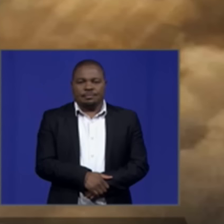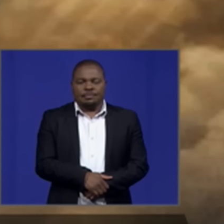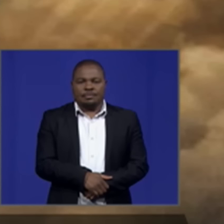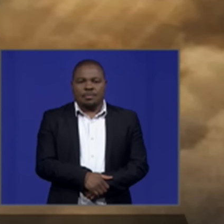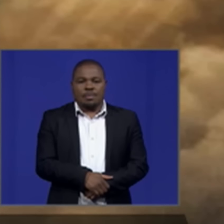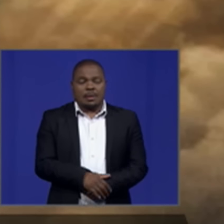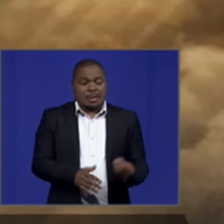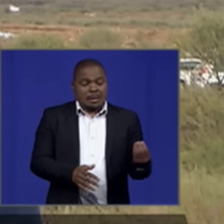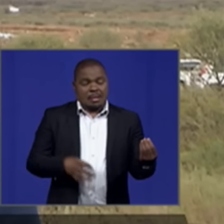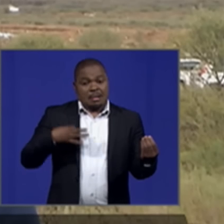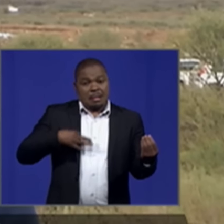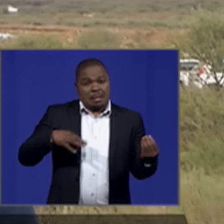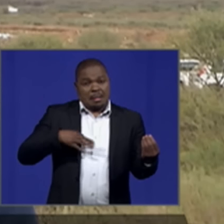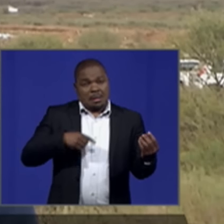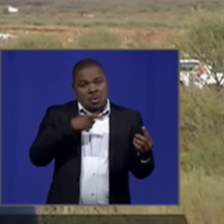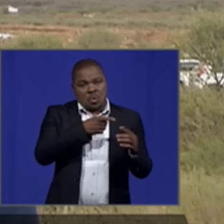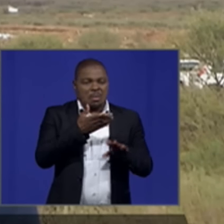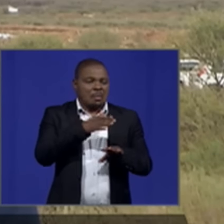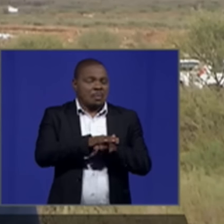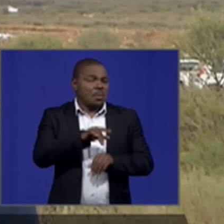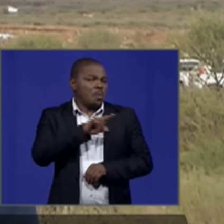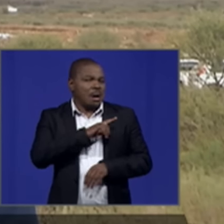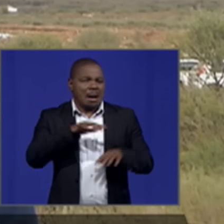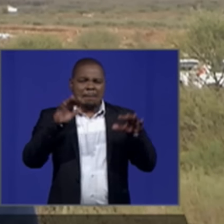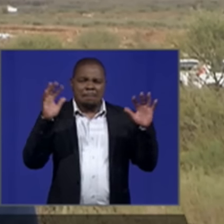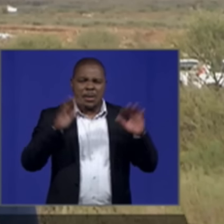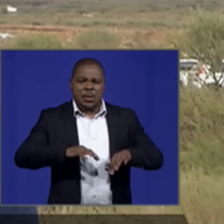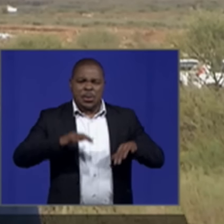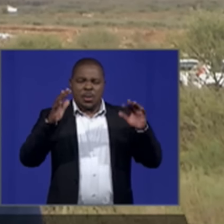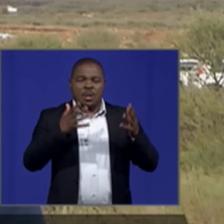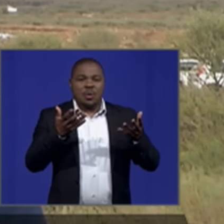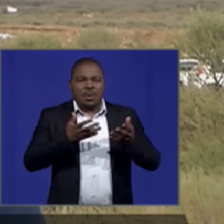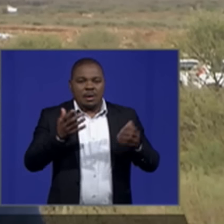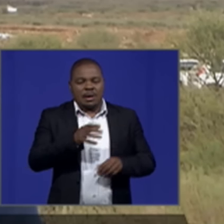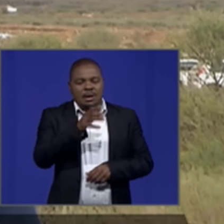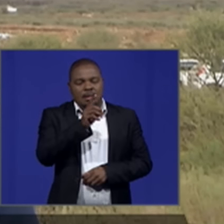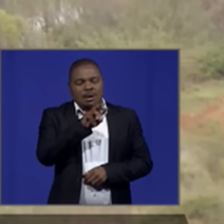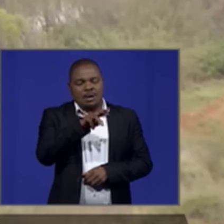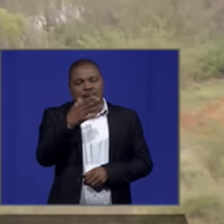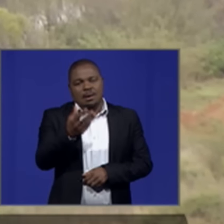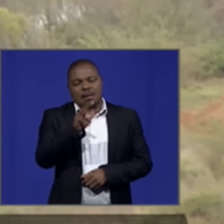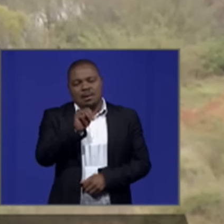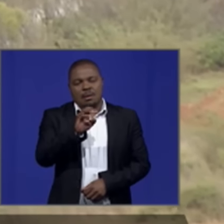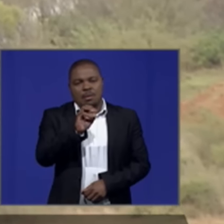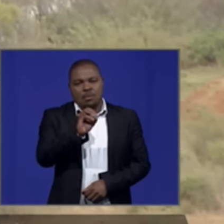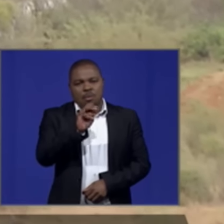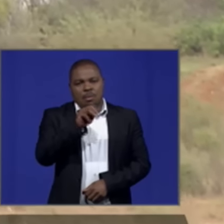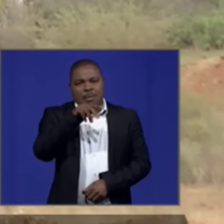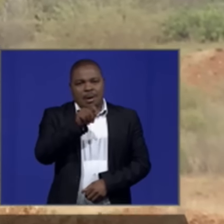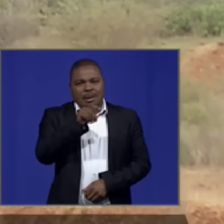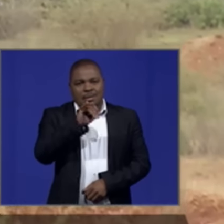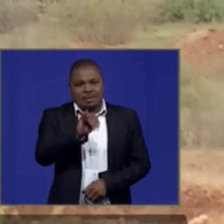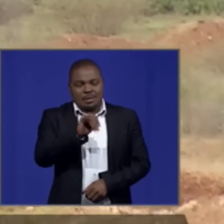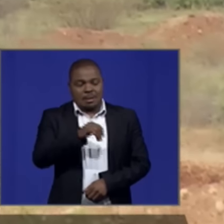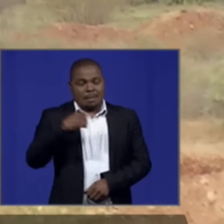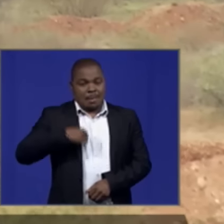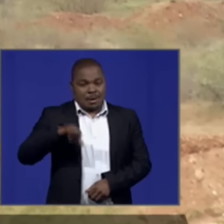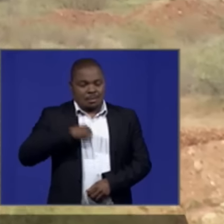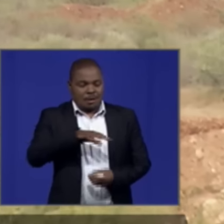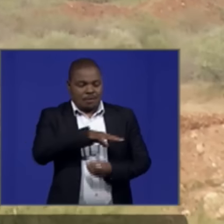Ba lelapa la mosetsanyana yo o tlhokafetseng mo morwaleleng wa kwa masepaleng wa Dr. Ruth Segomotsi Mompati ba lopa gore go